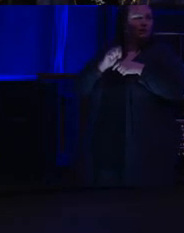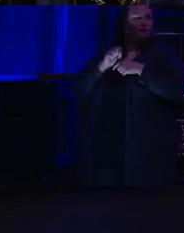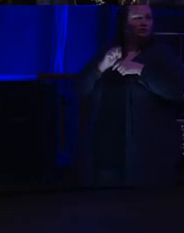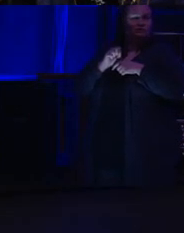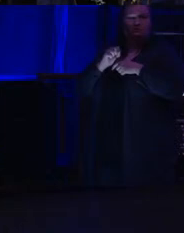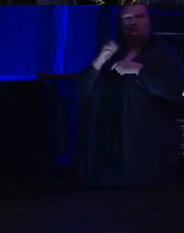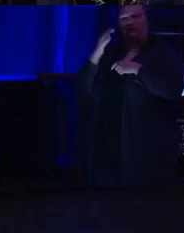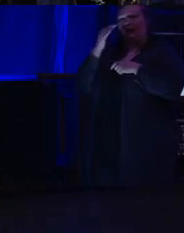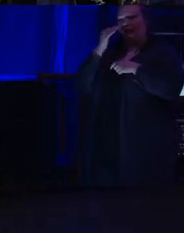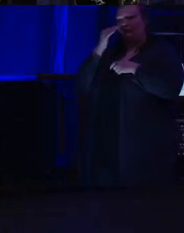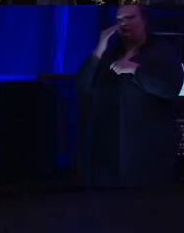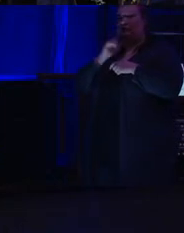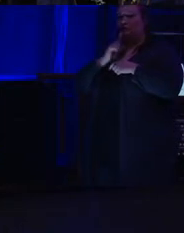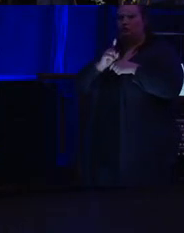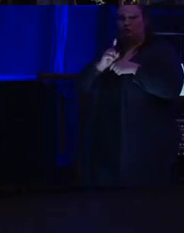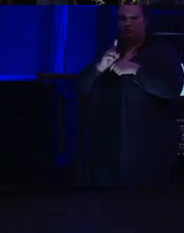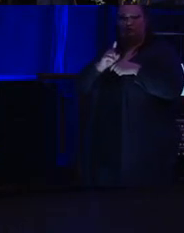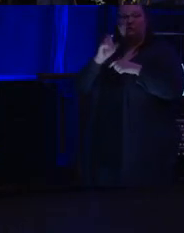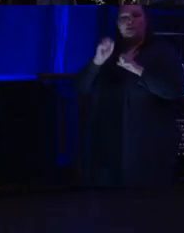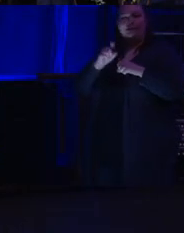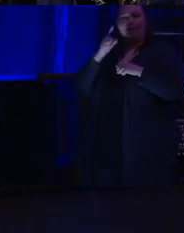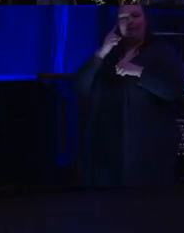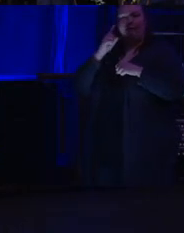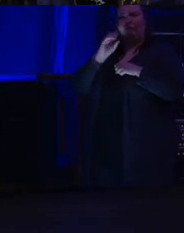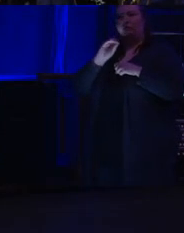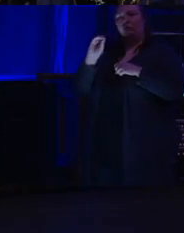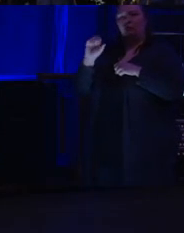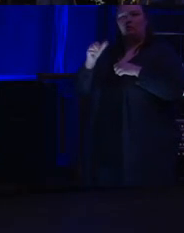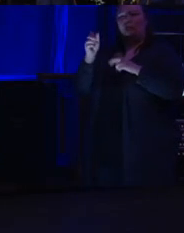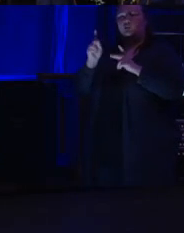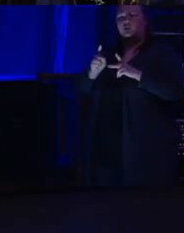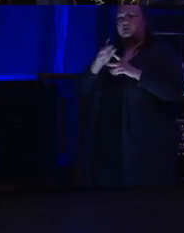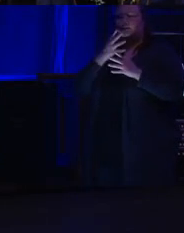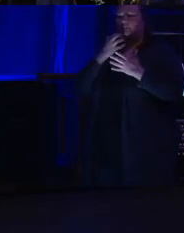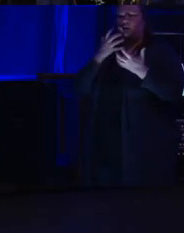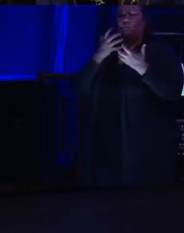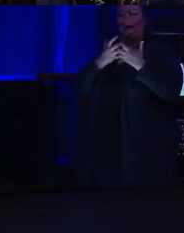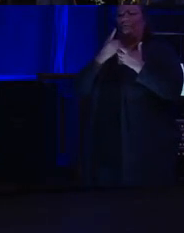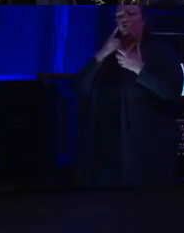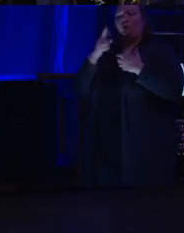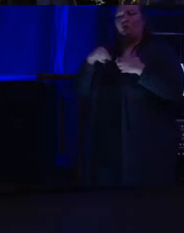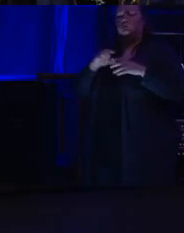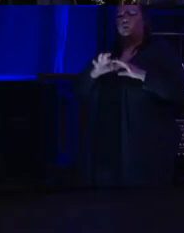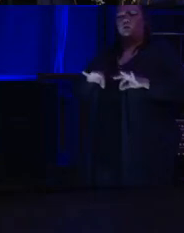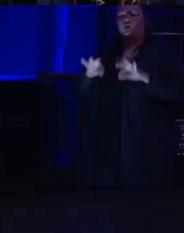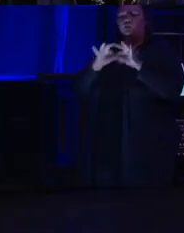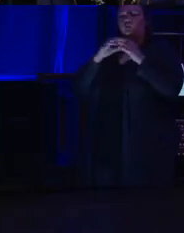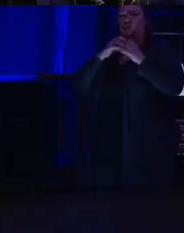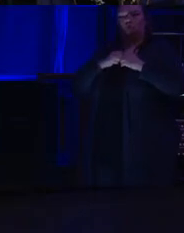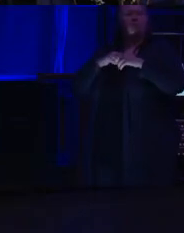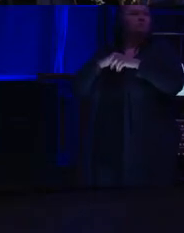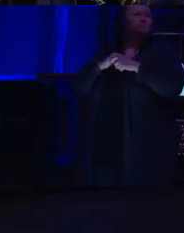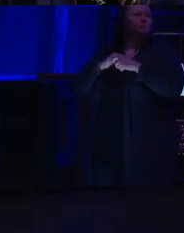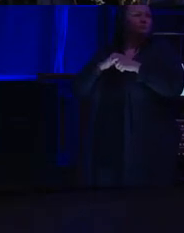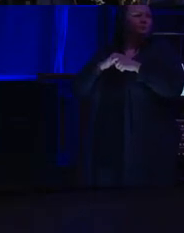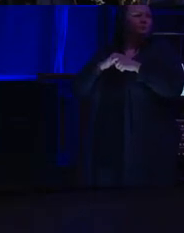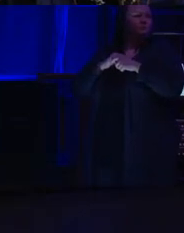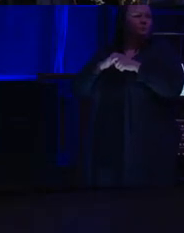truth. And I can think of no person who's a better match for these values. Let me explain each in